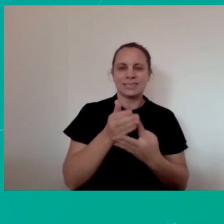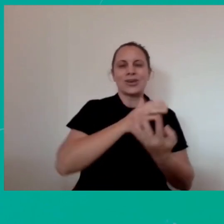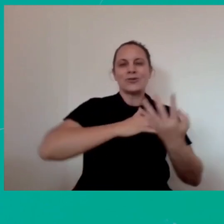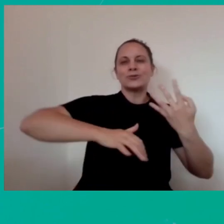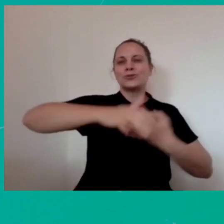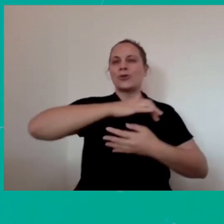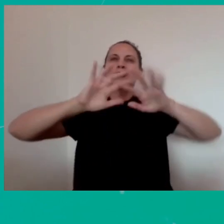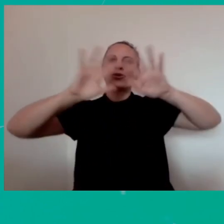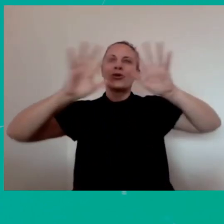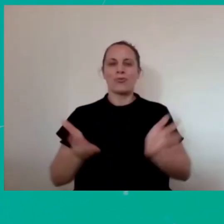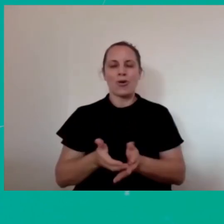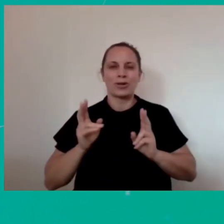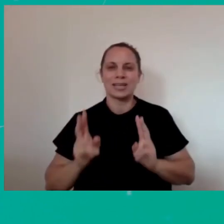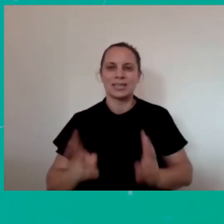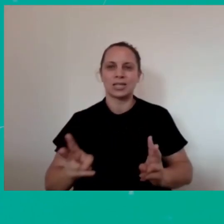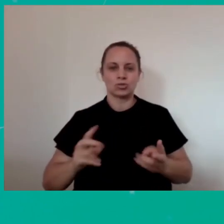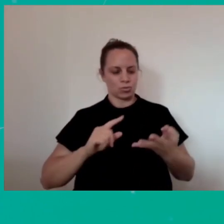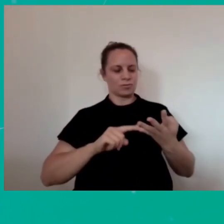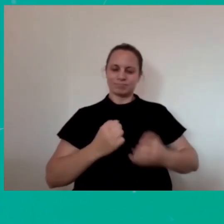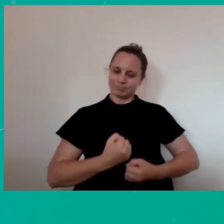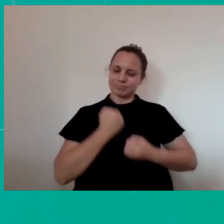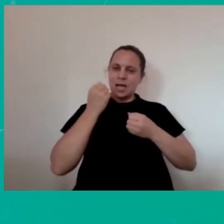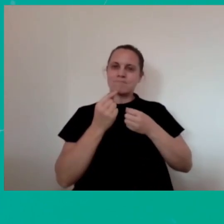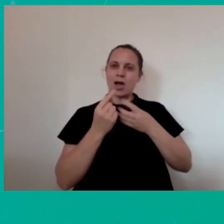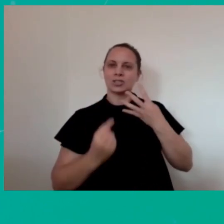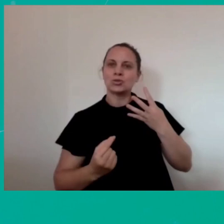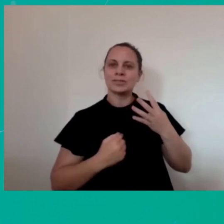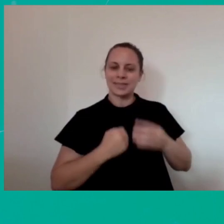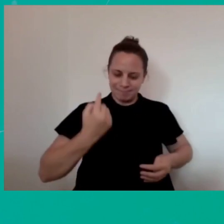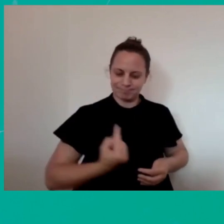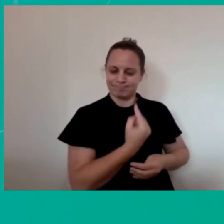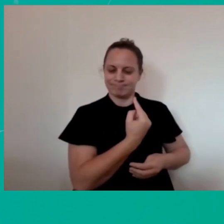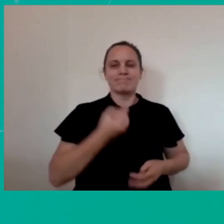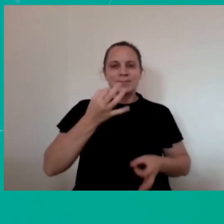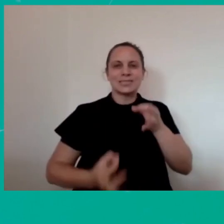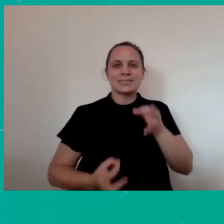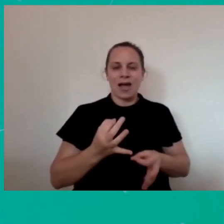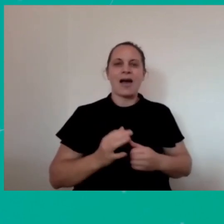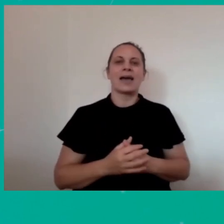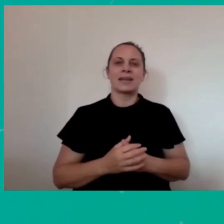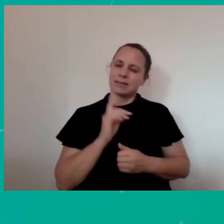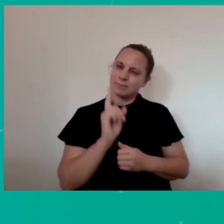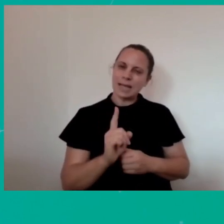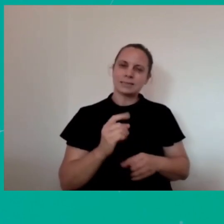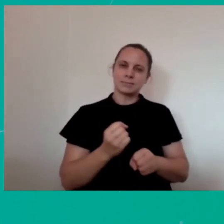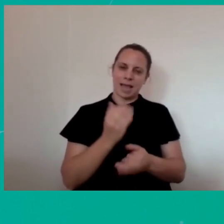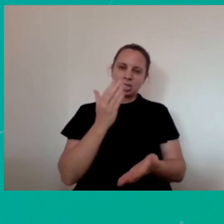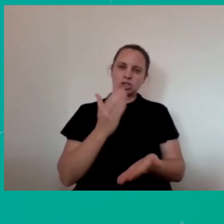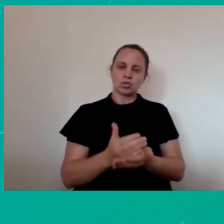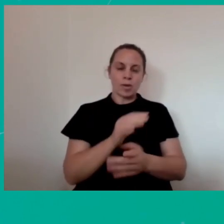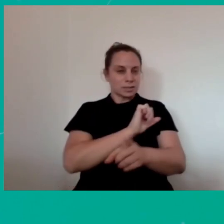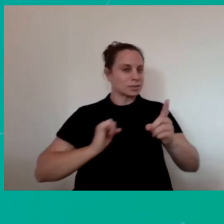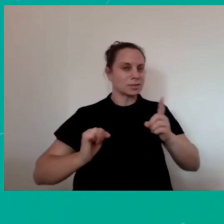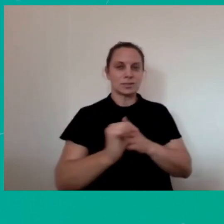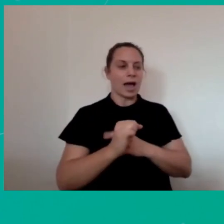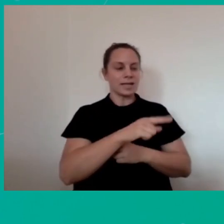worlds, freedom of choice, and autonomy. We also need to make society fully accessible and